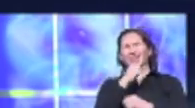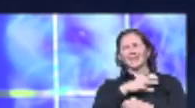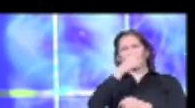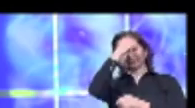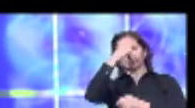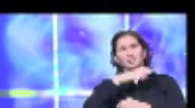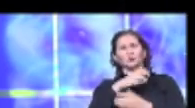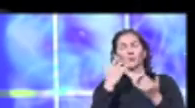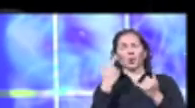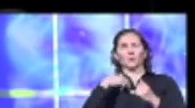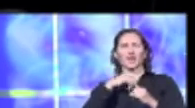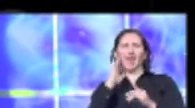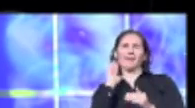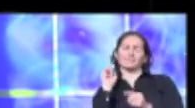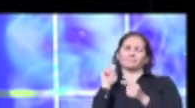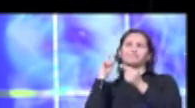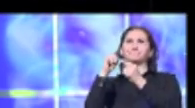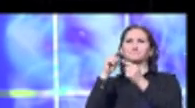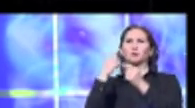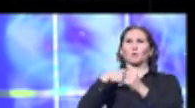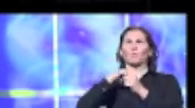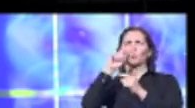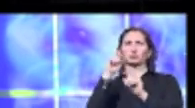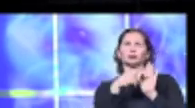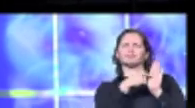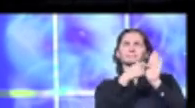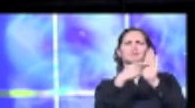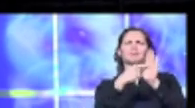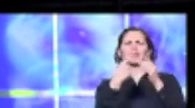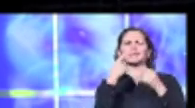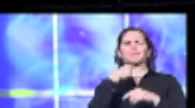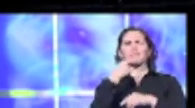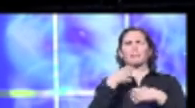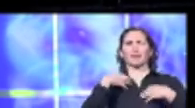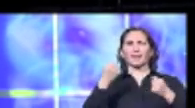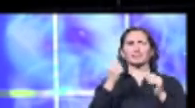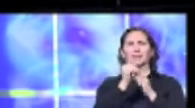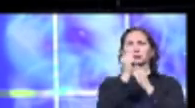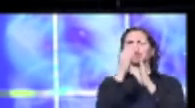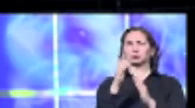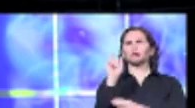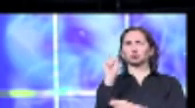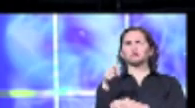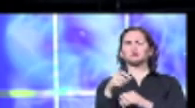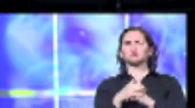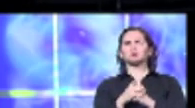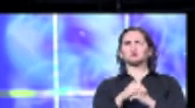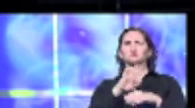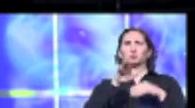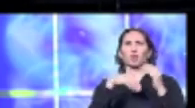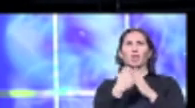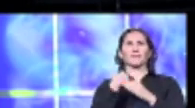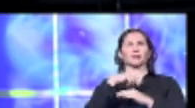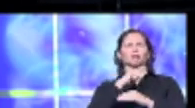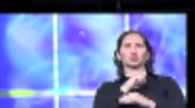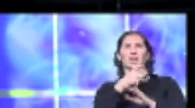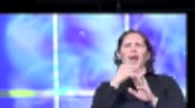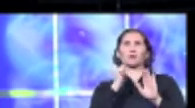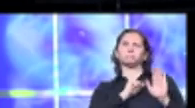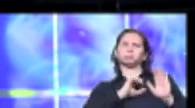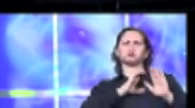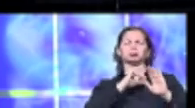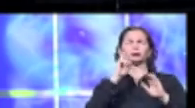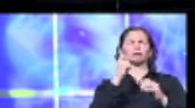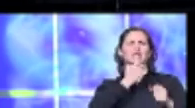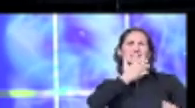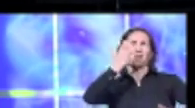have a pursuit. We have something to say as public health leaders. Let's boldly go out and keep yelling